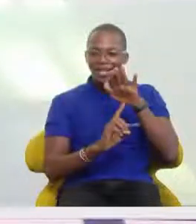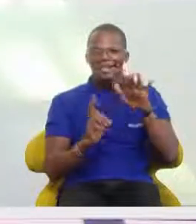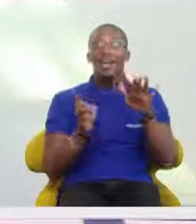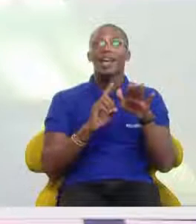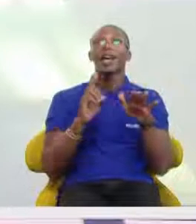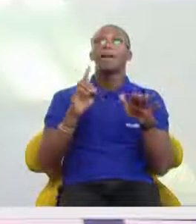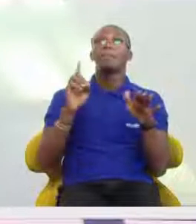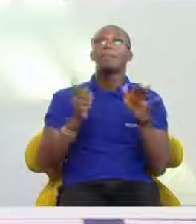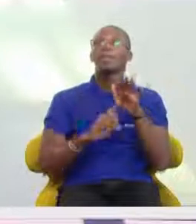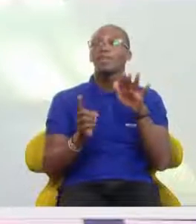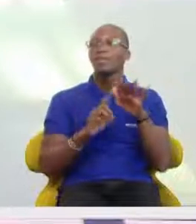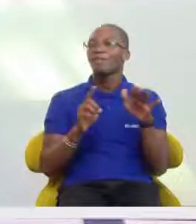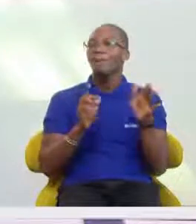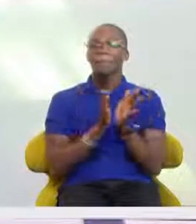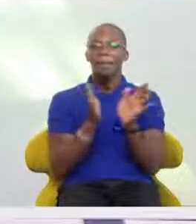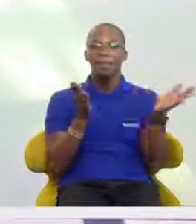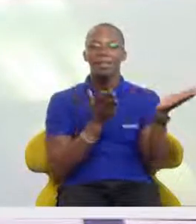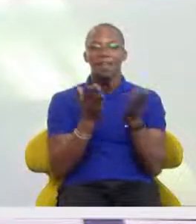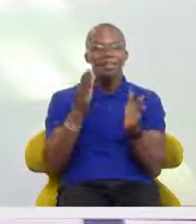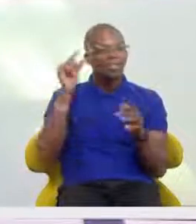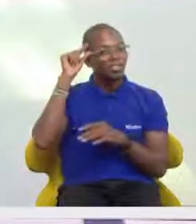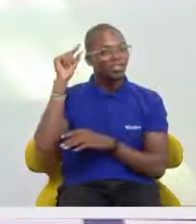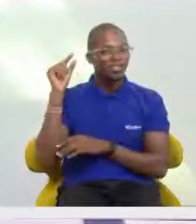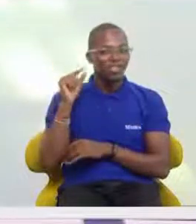Public Service, Gender.